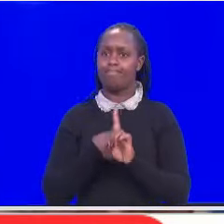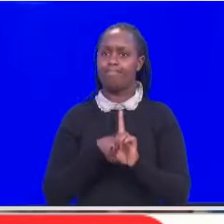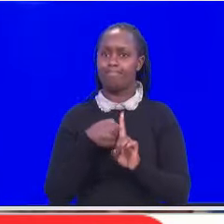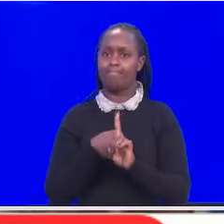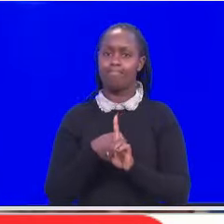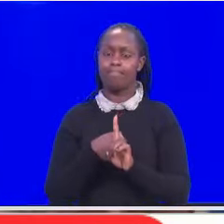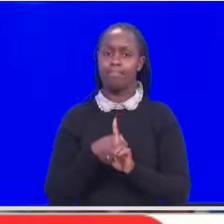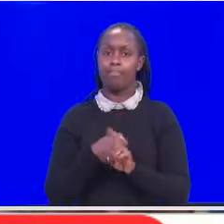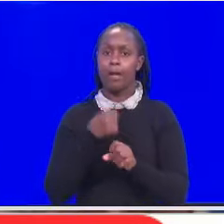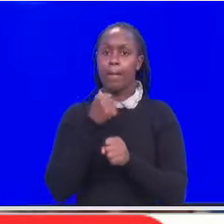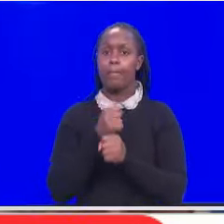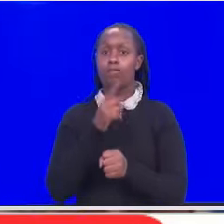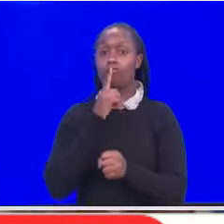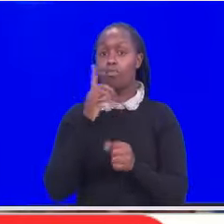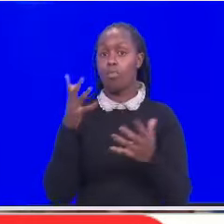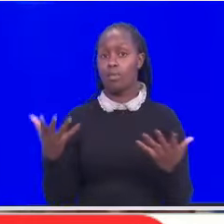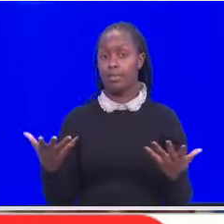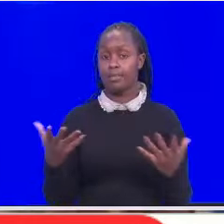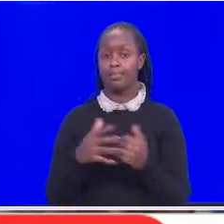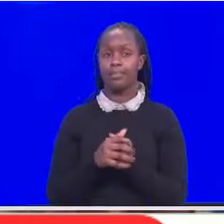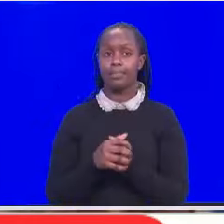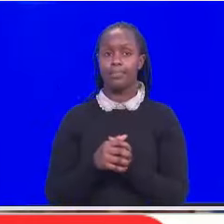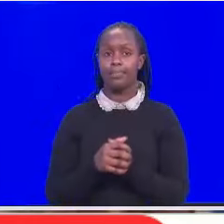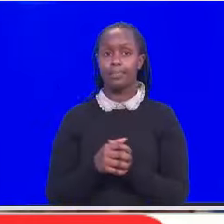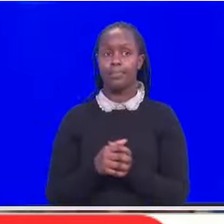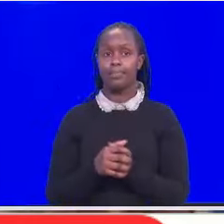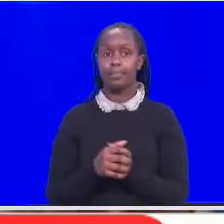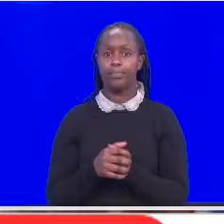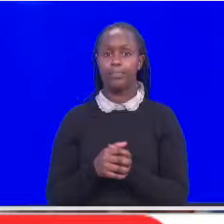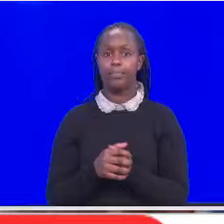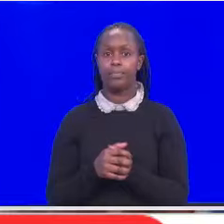to make sure that